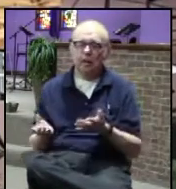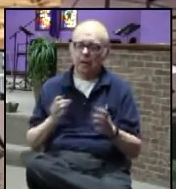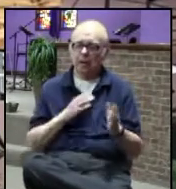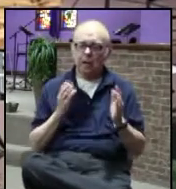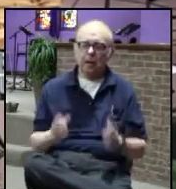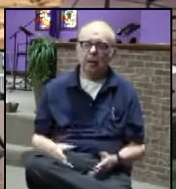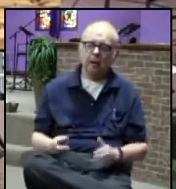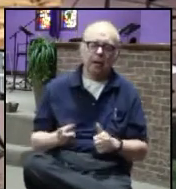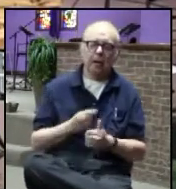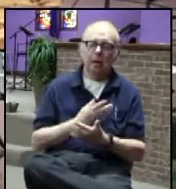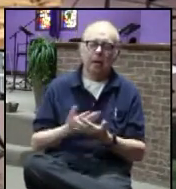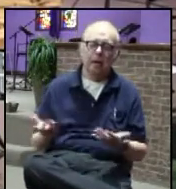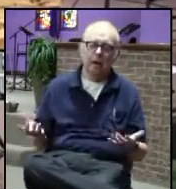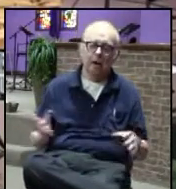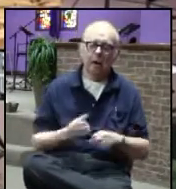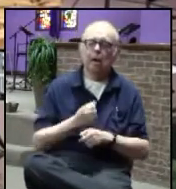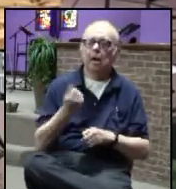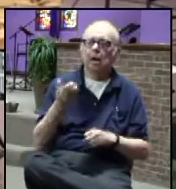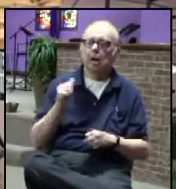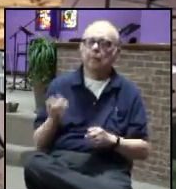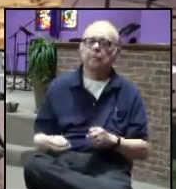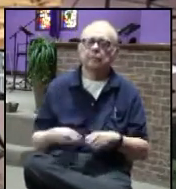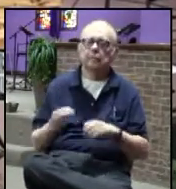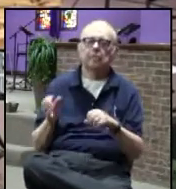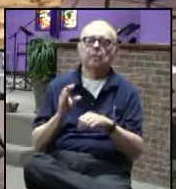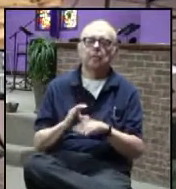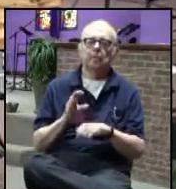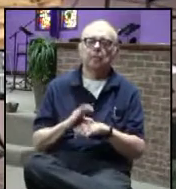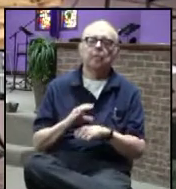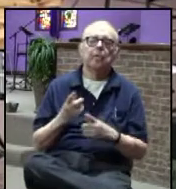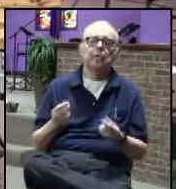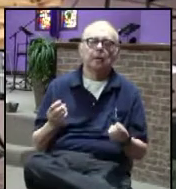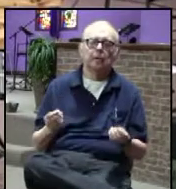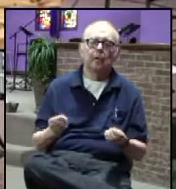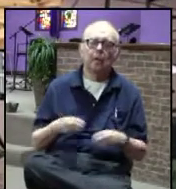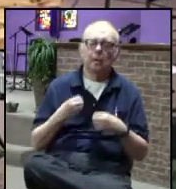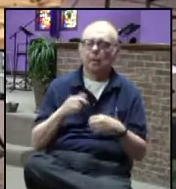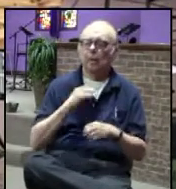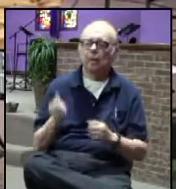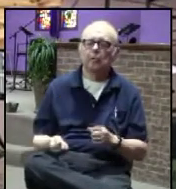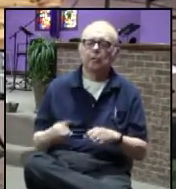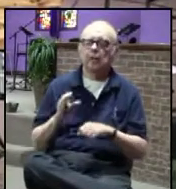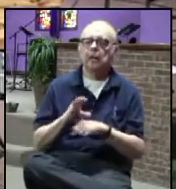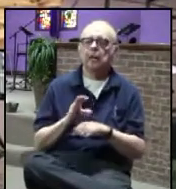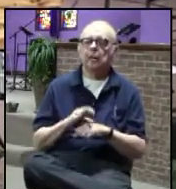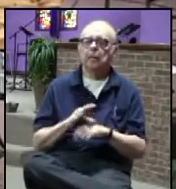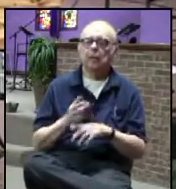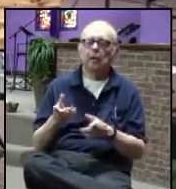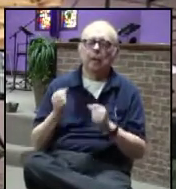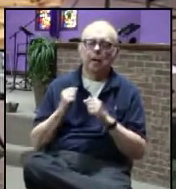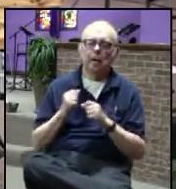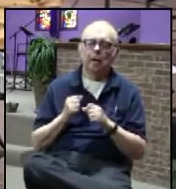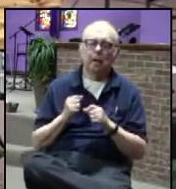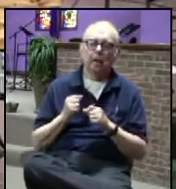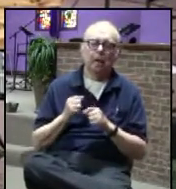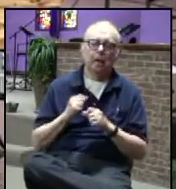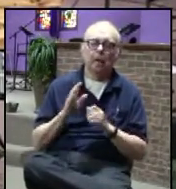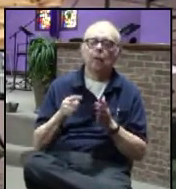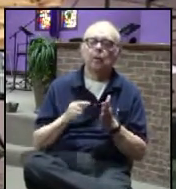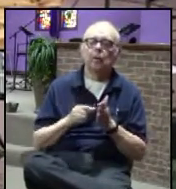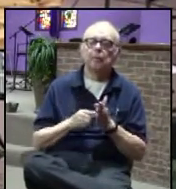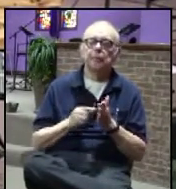and the first thing I need to do is give 10% to the church. And so what do? They start giving 10% to the church, and all of their bills don't get